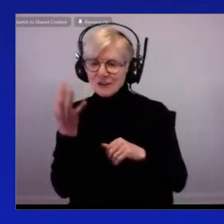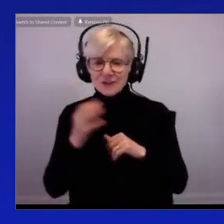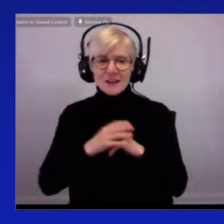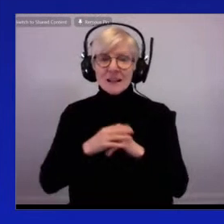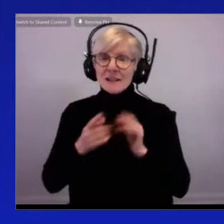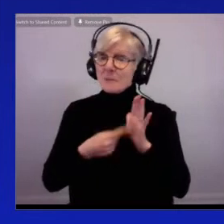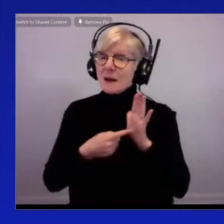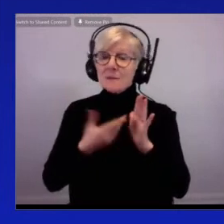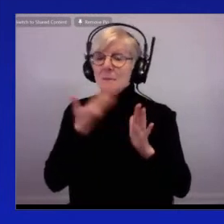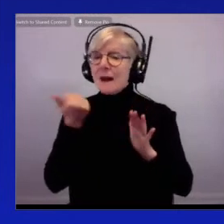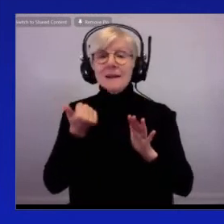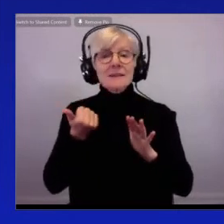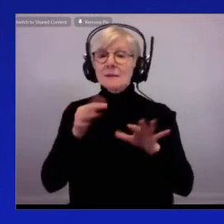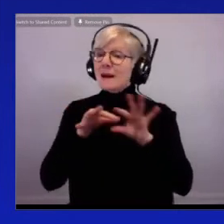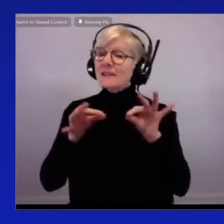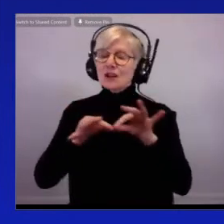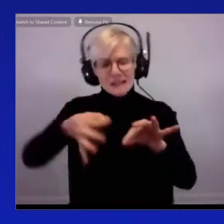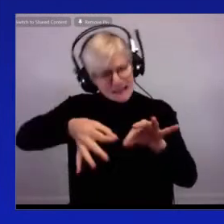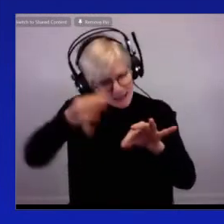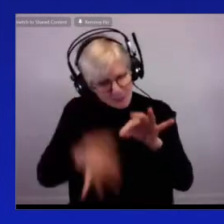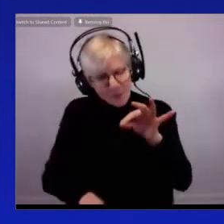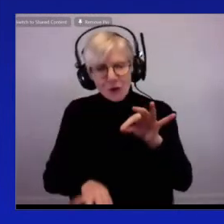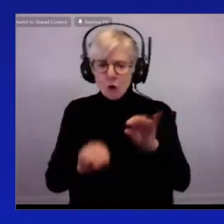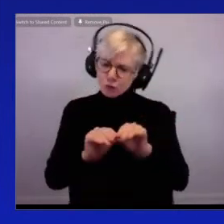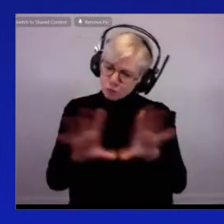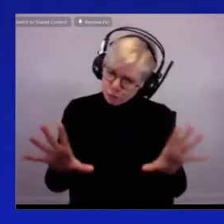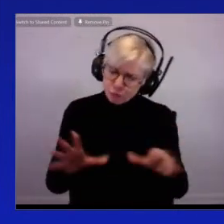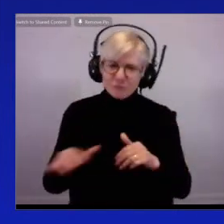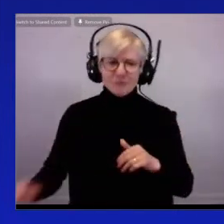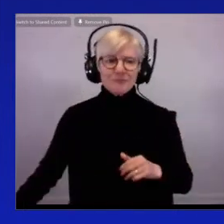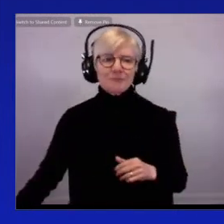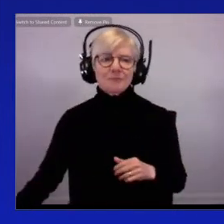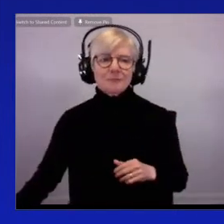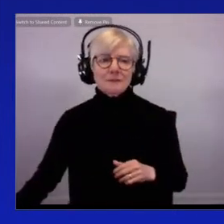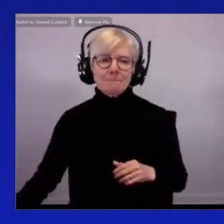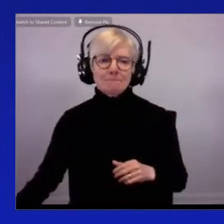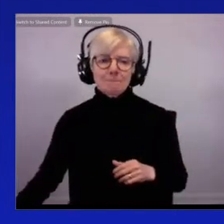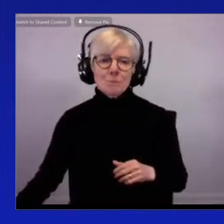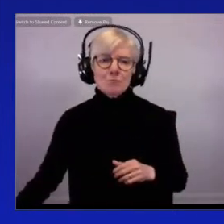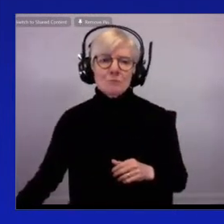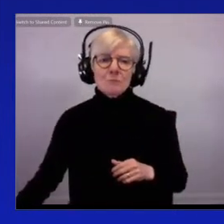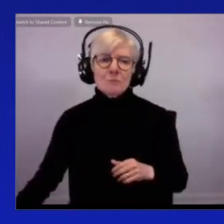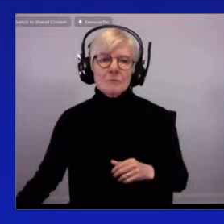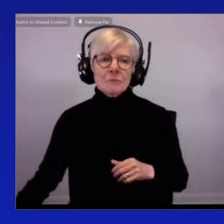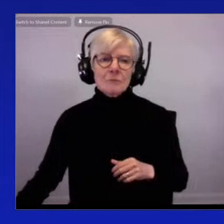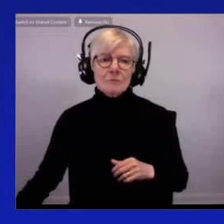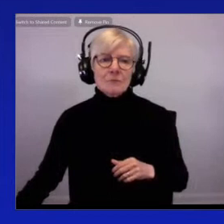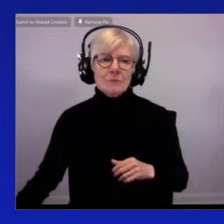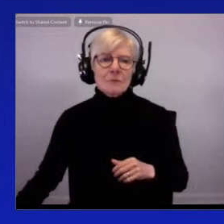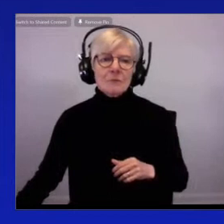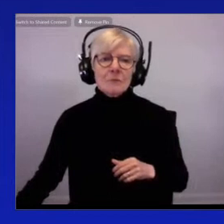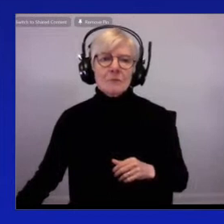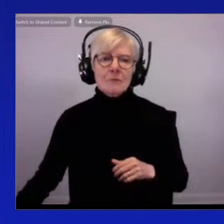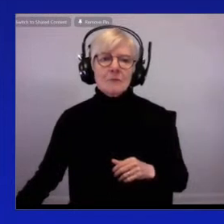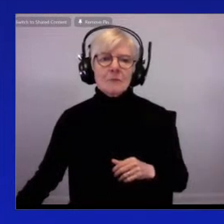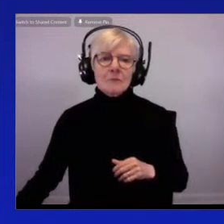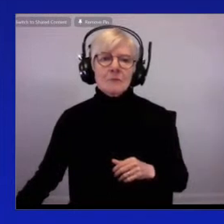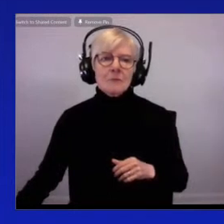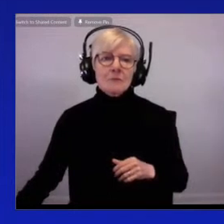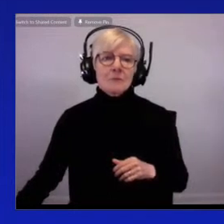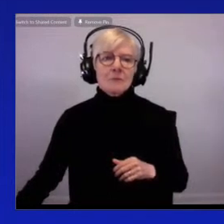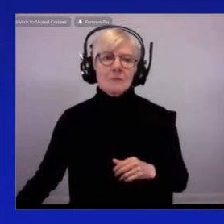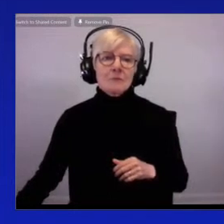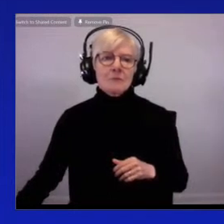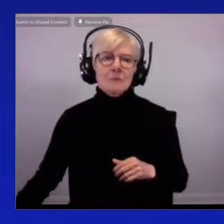So turning to the subject of community engagement, there is a lot of engagement through communication channels, but we also need to